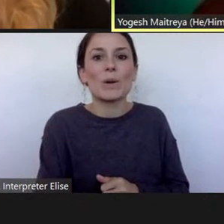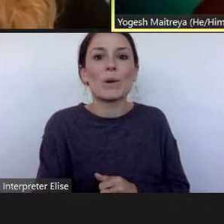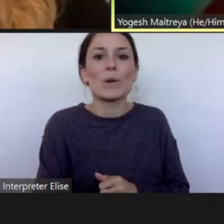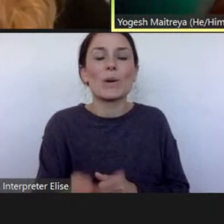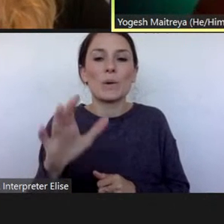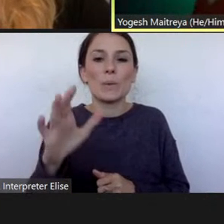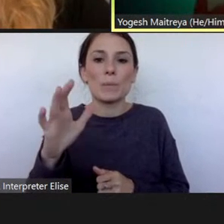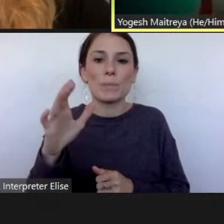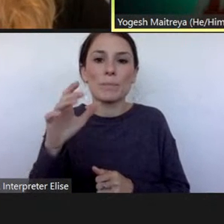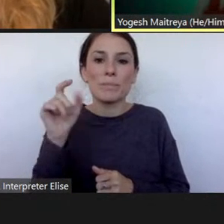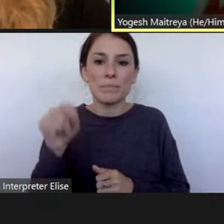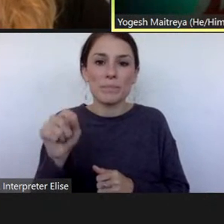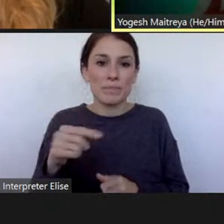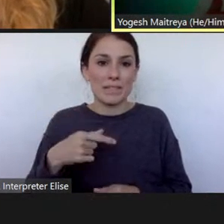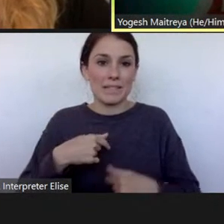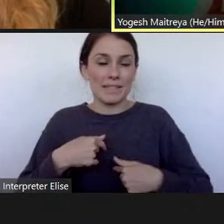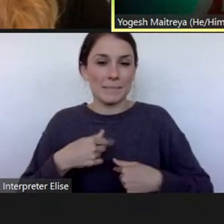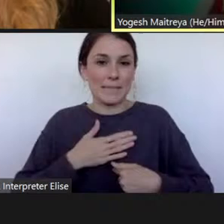basically this is me,